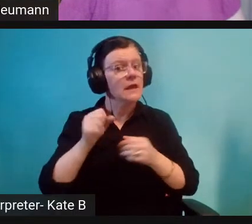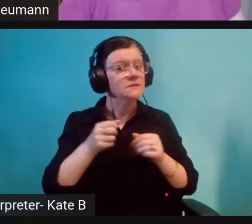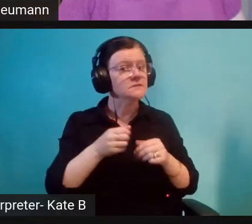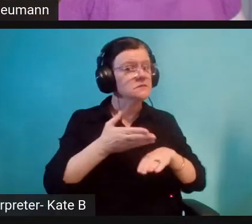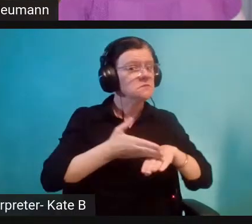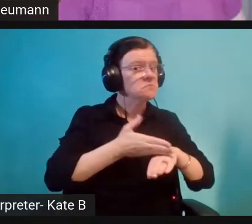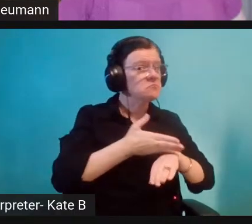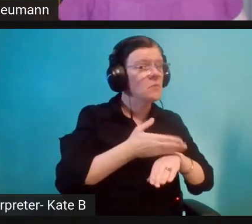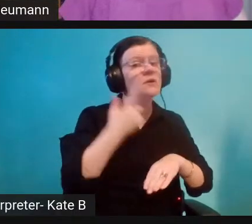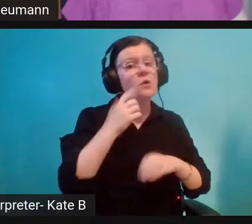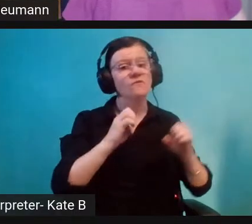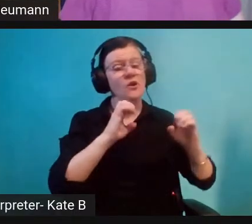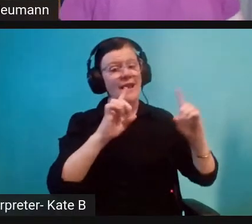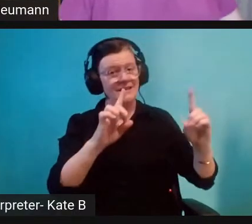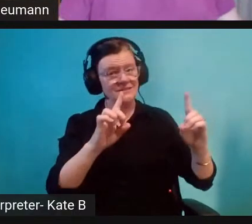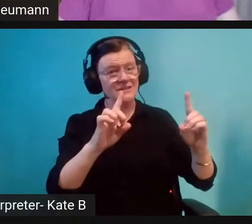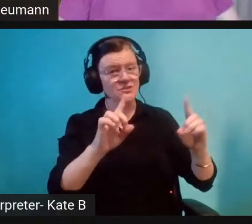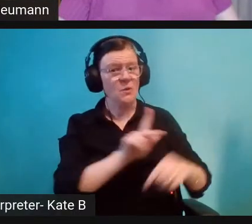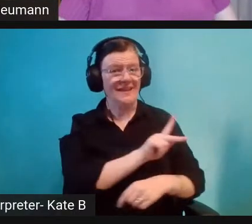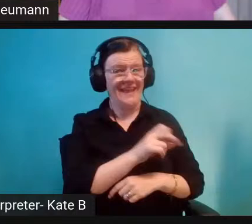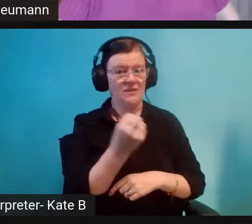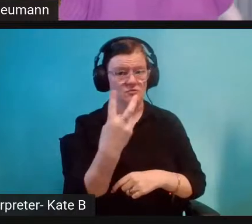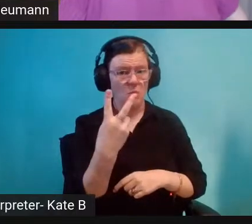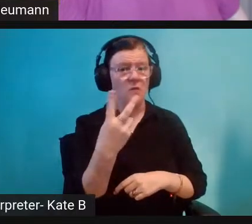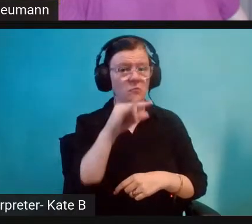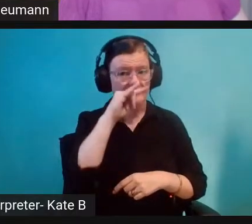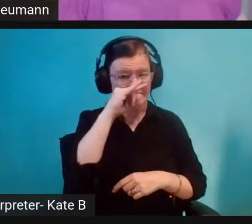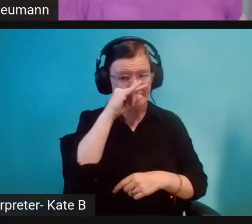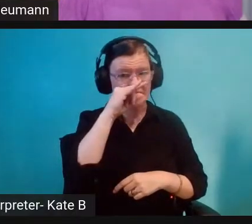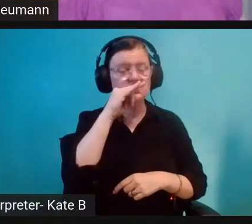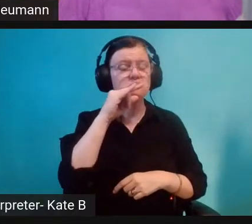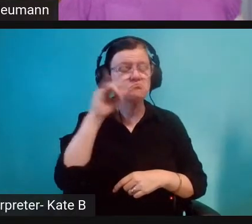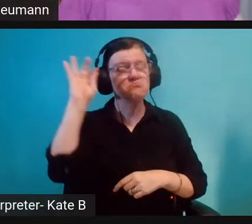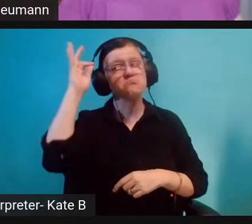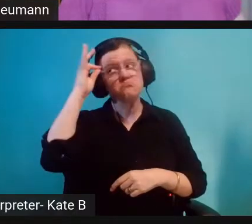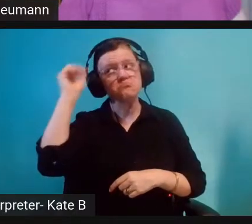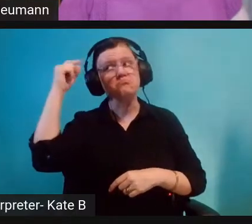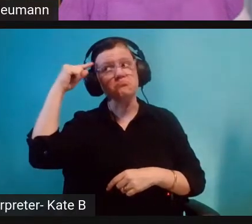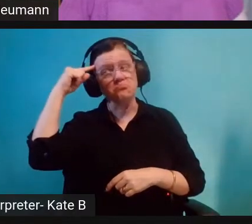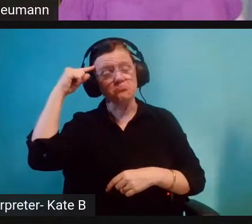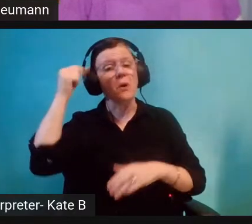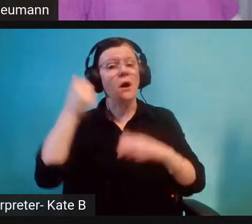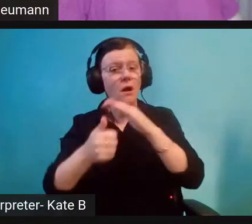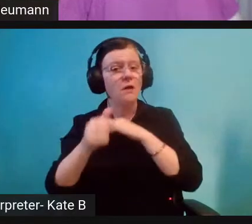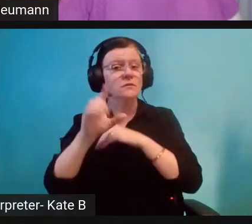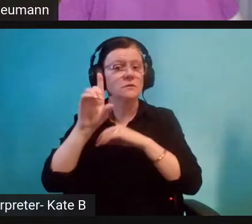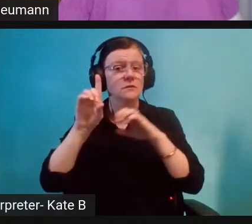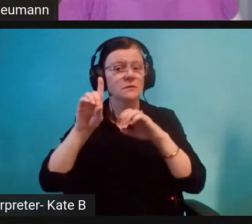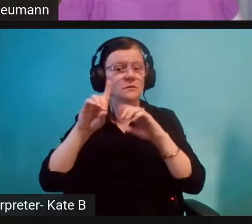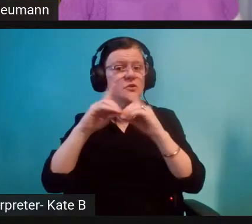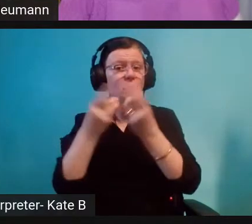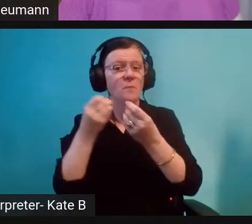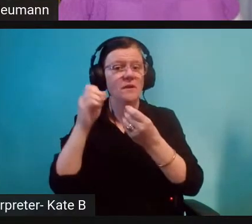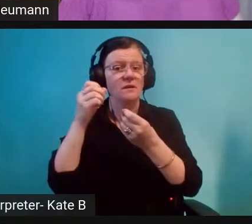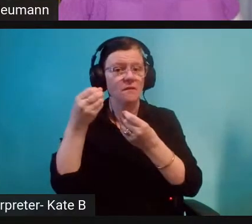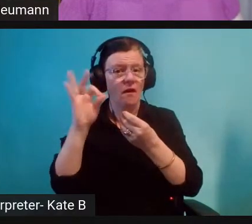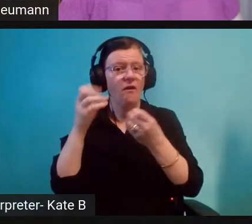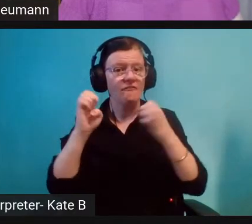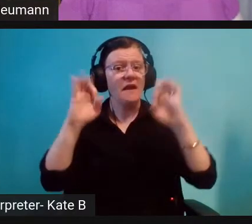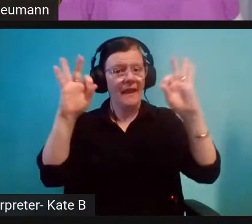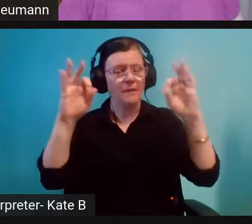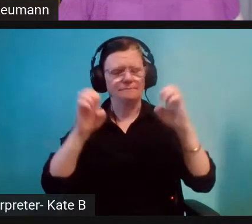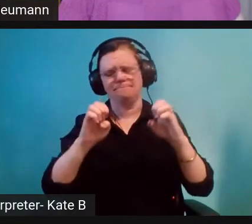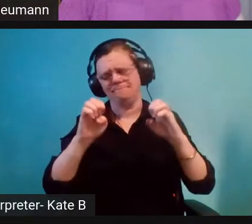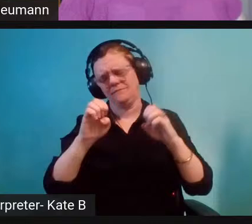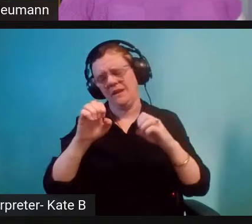like in education for disabled children. I would say that the federal government, through the Department of Education, for many decades has been improving